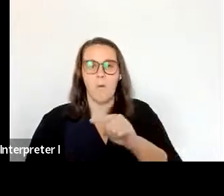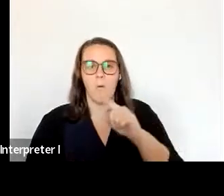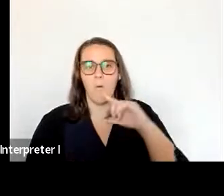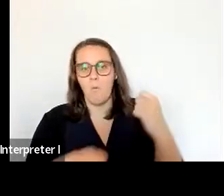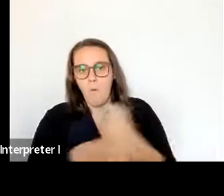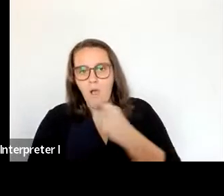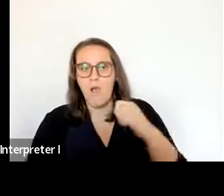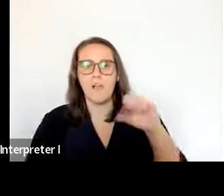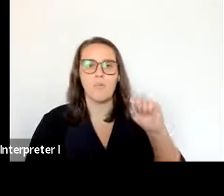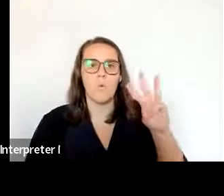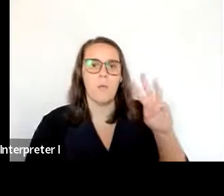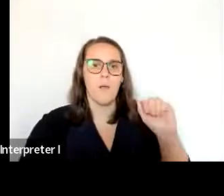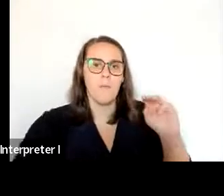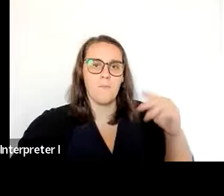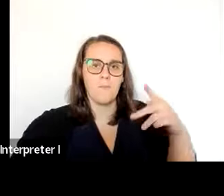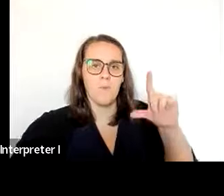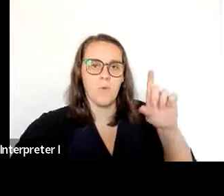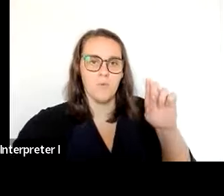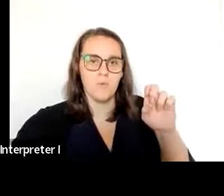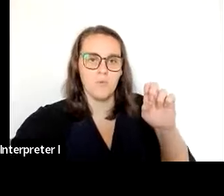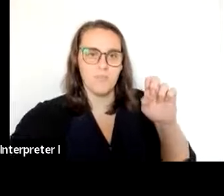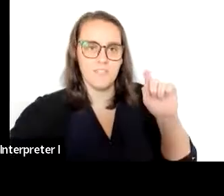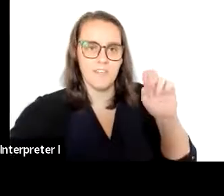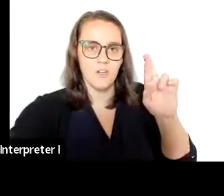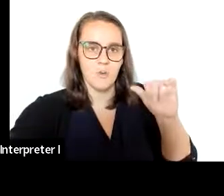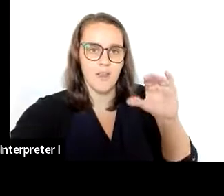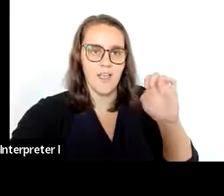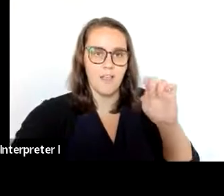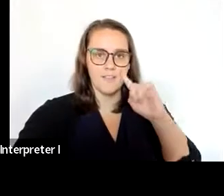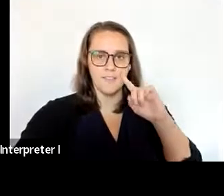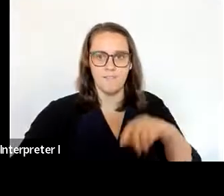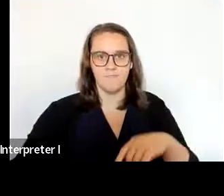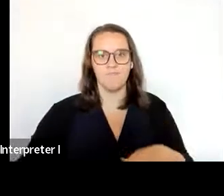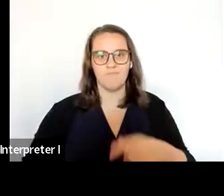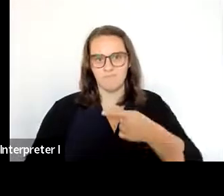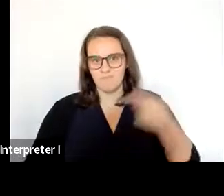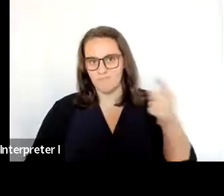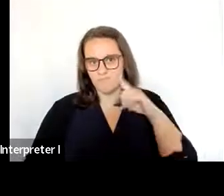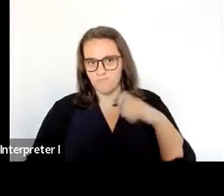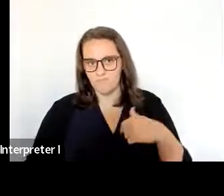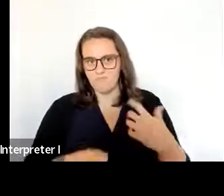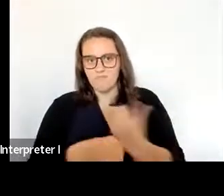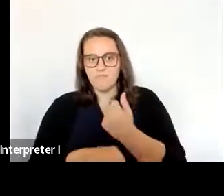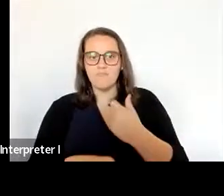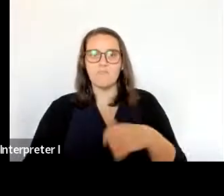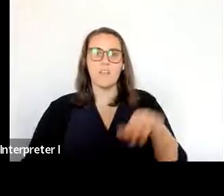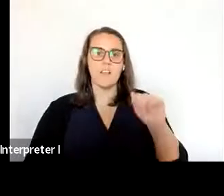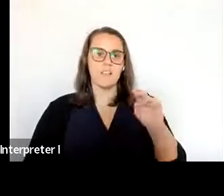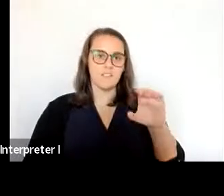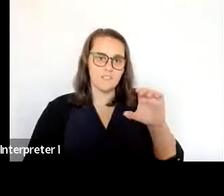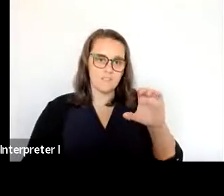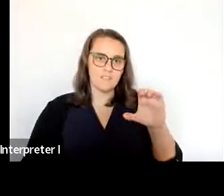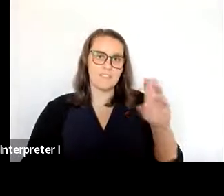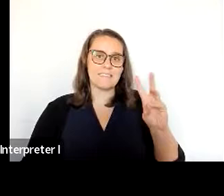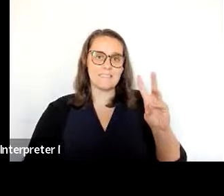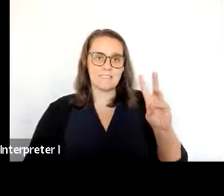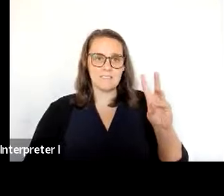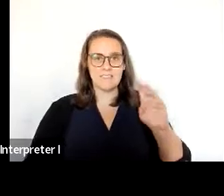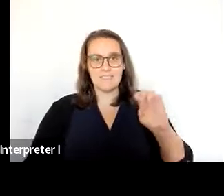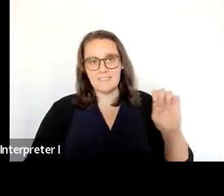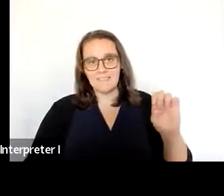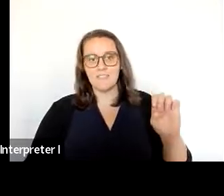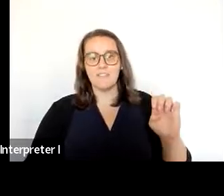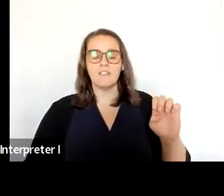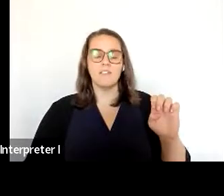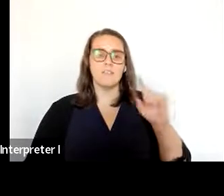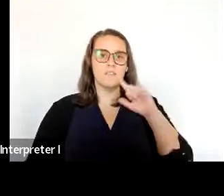by far the majority of the 900 votes cast. Advisory Neighborhood Commission succeeds Committee on the Environment, Parks and Events also